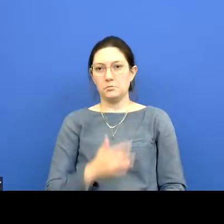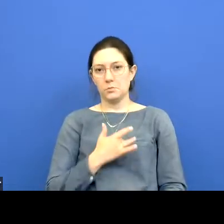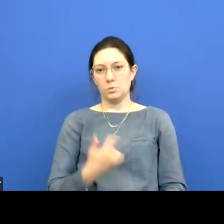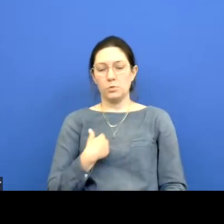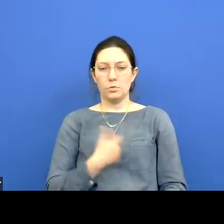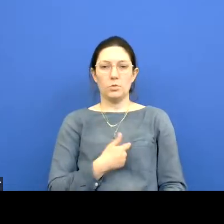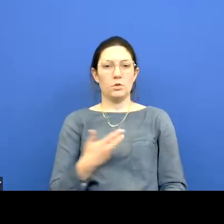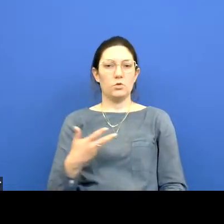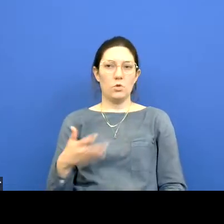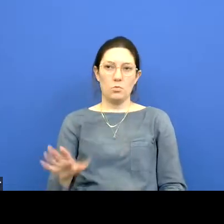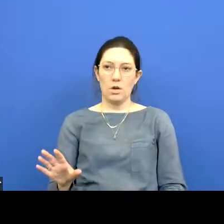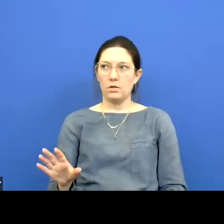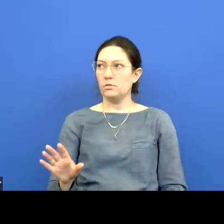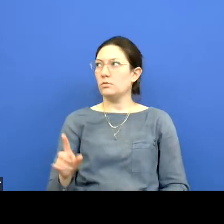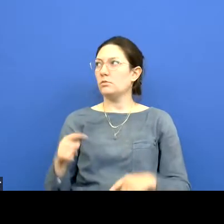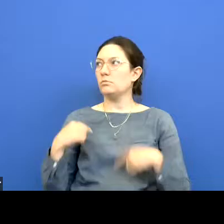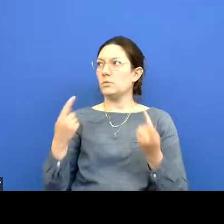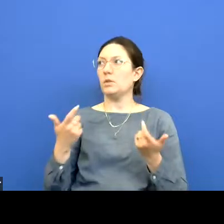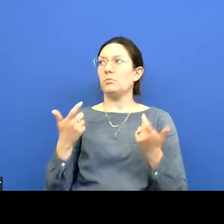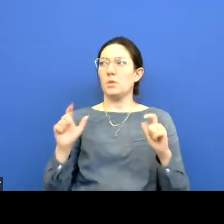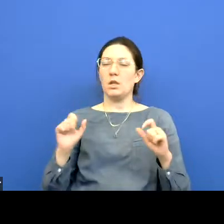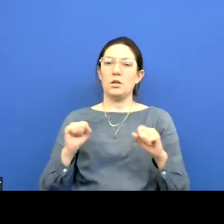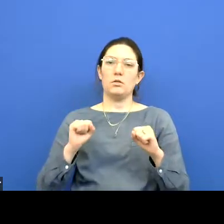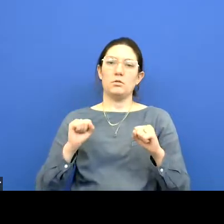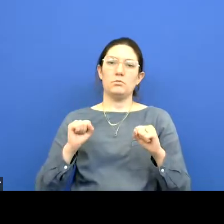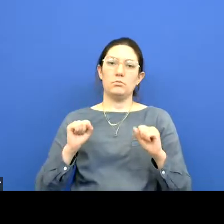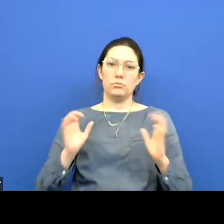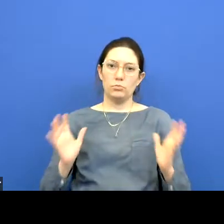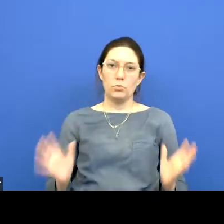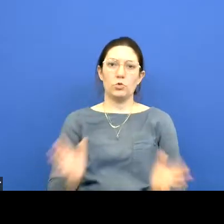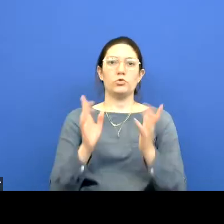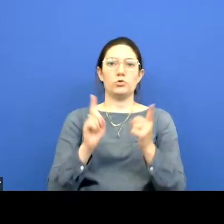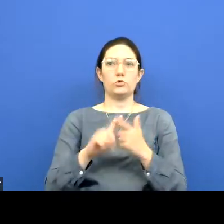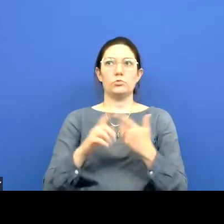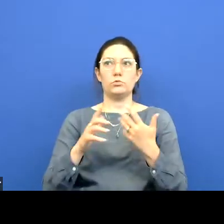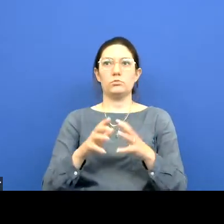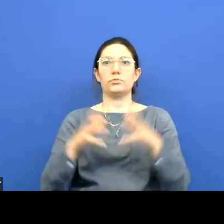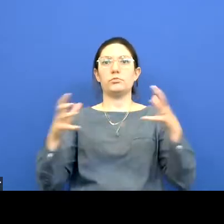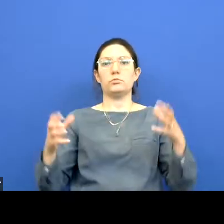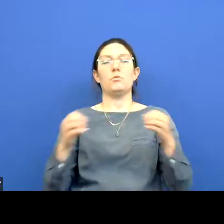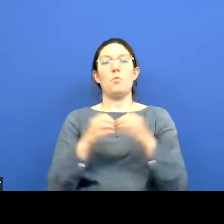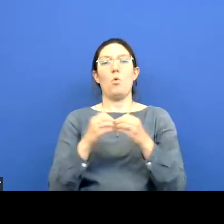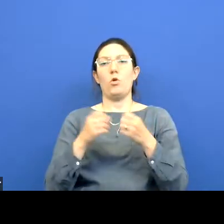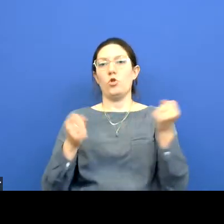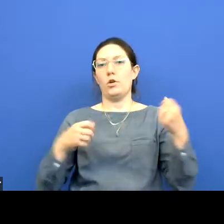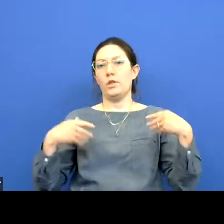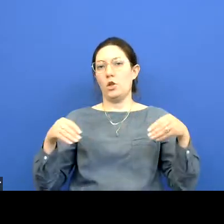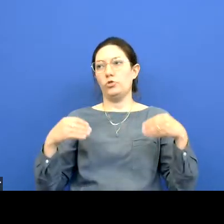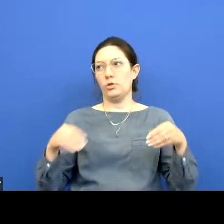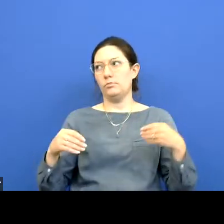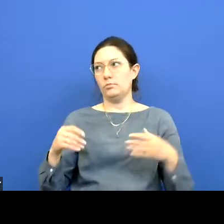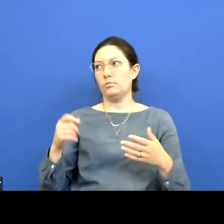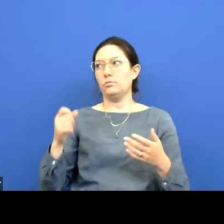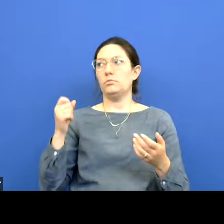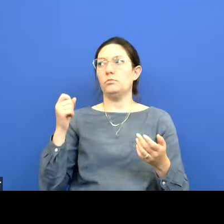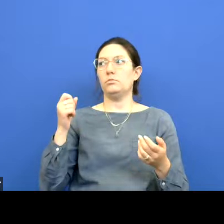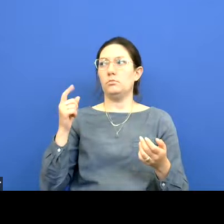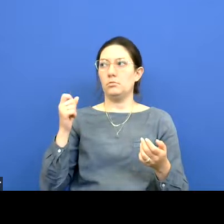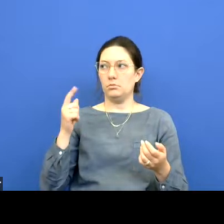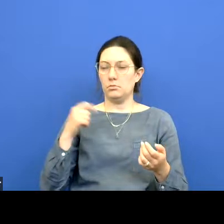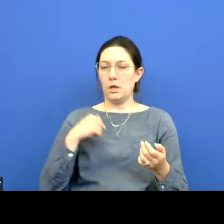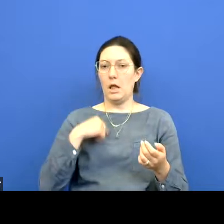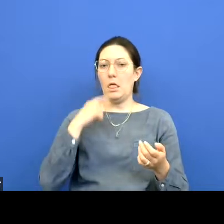you know, there's been a big push on the expansion of car dealerships. We also look at, I think